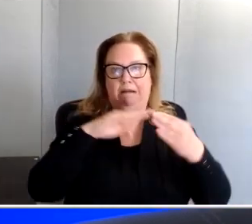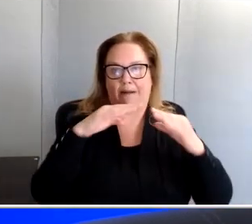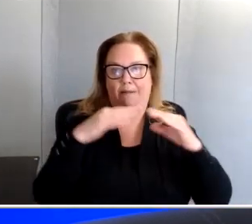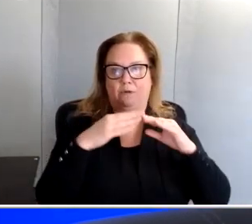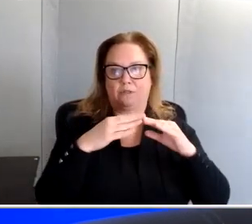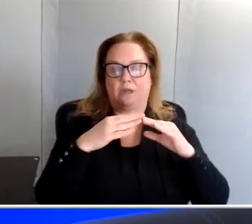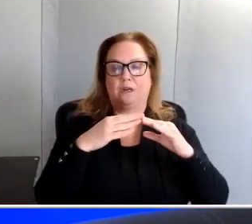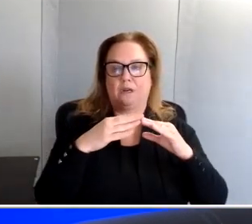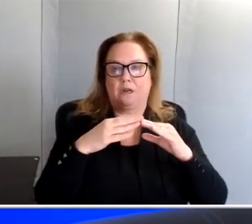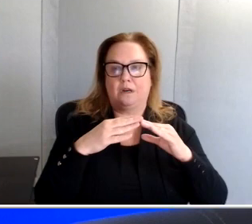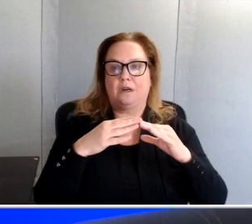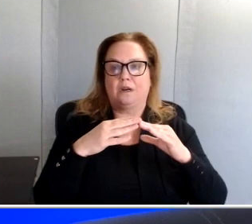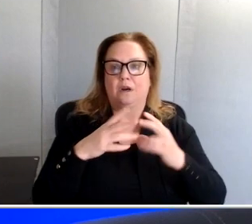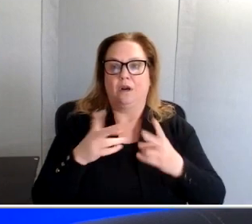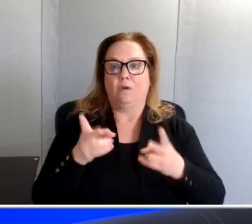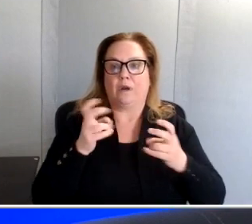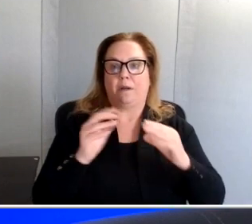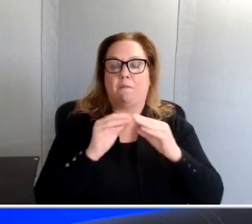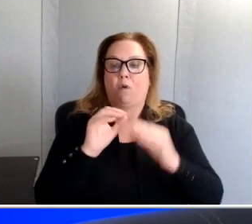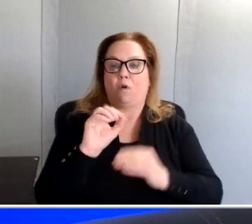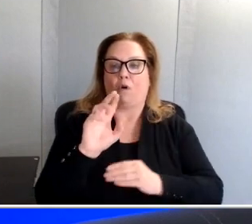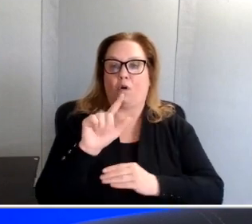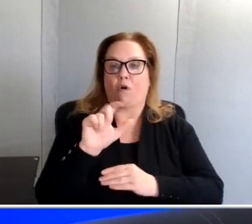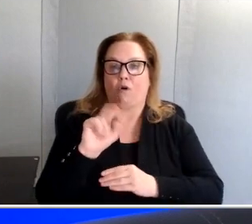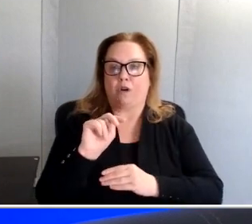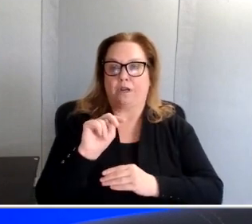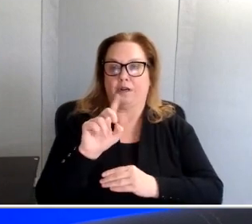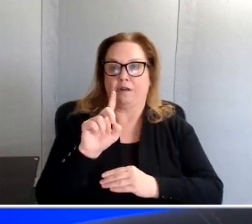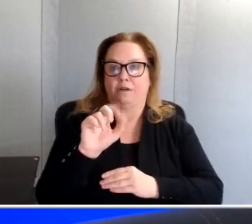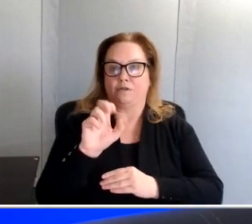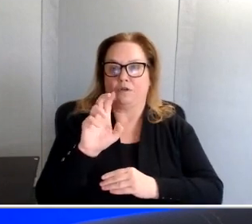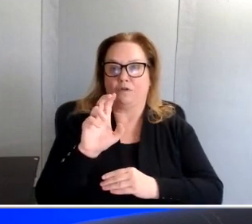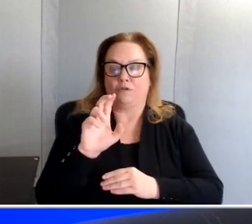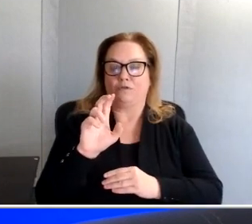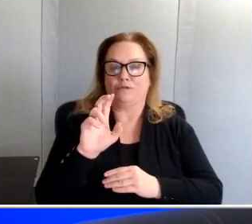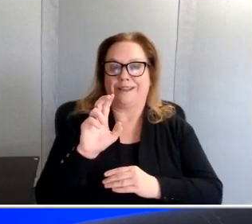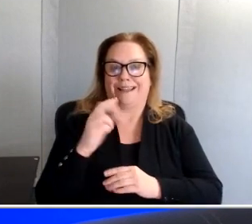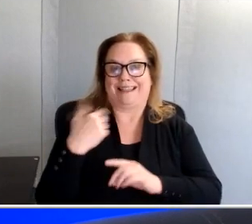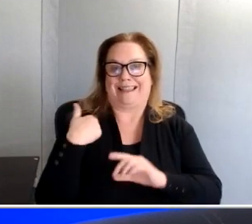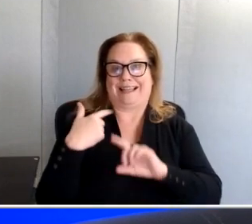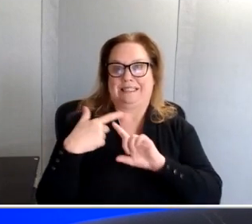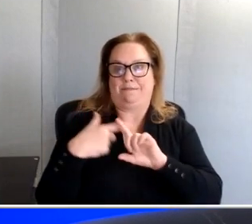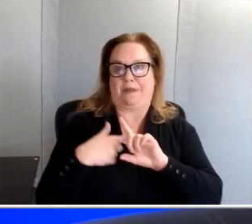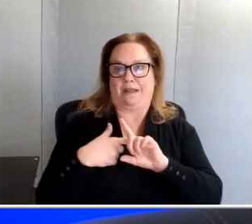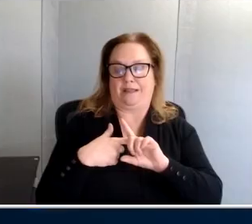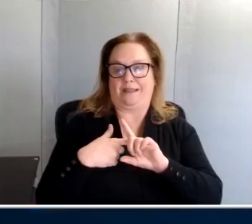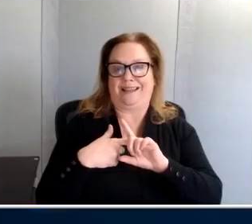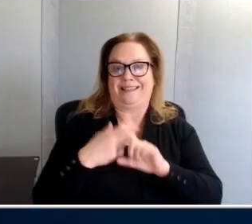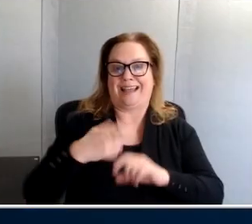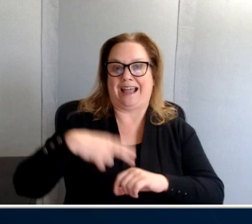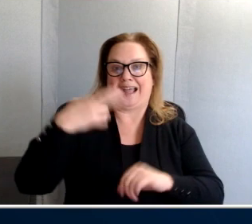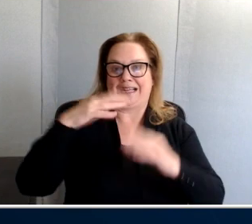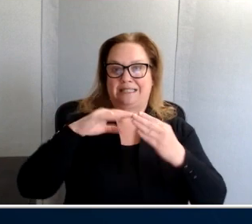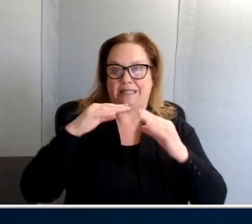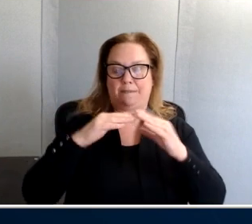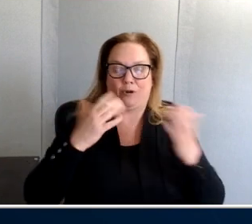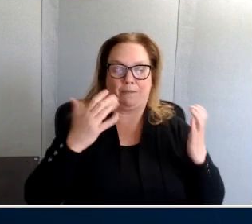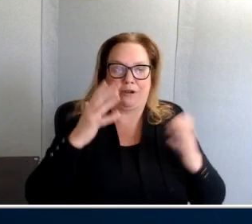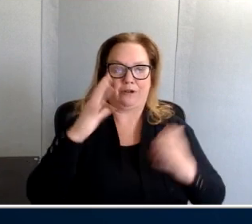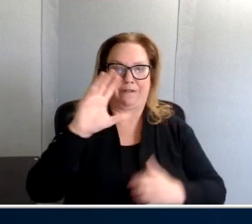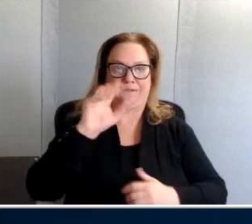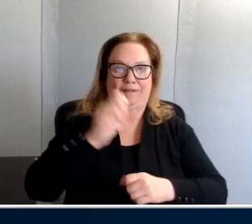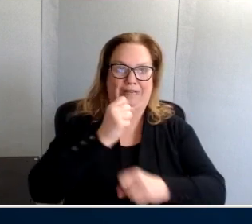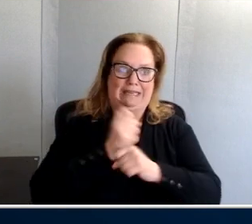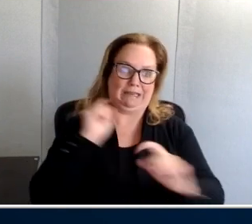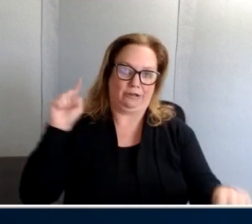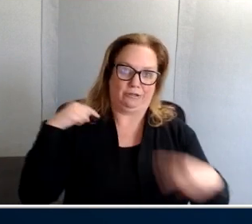recovered more organ donors last month than we had in any other month previously in our 50-year history. So, all good news, but still work to do. Absolutely. Let's